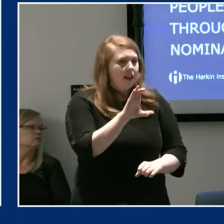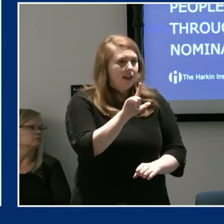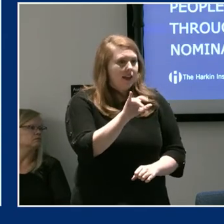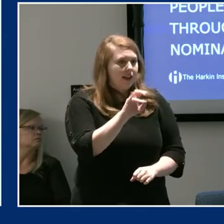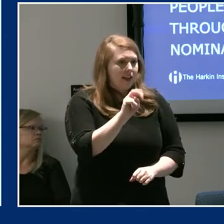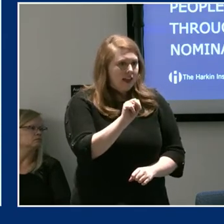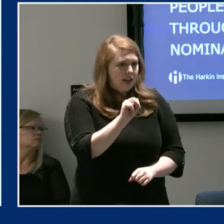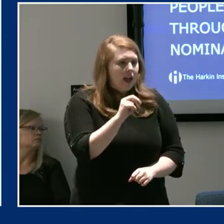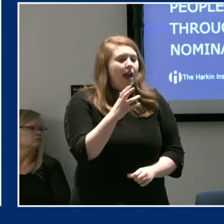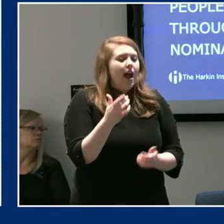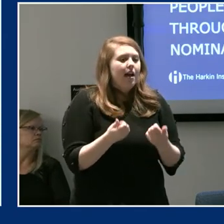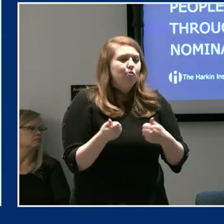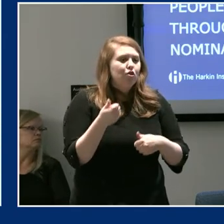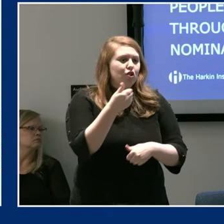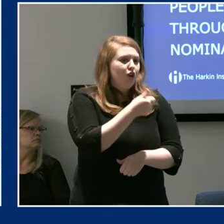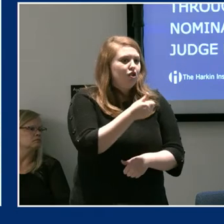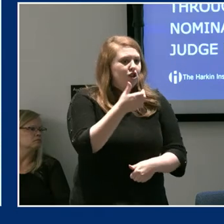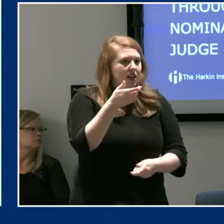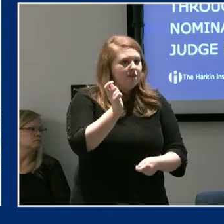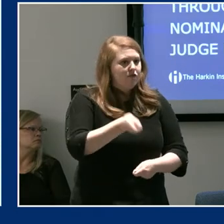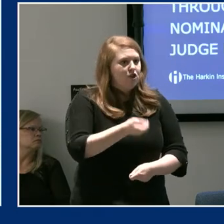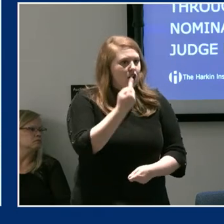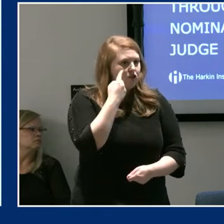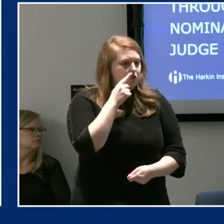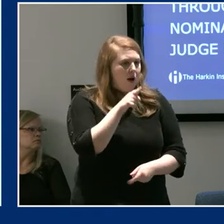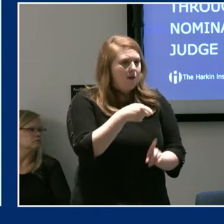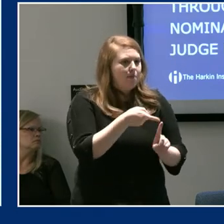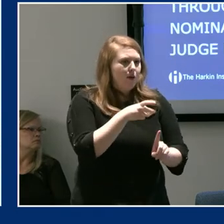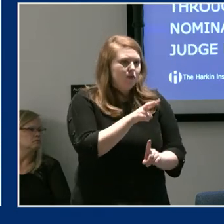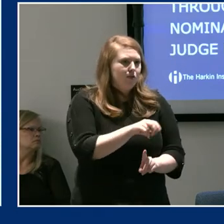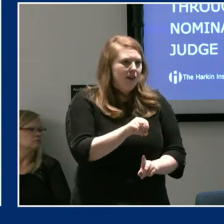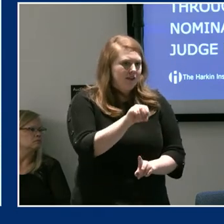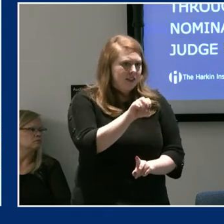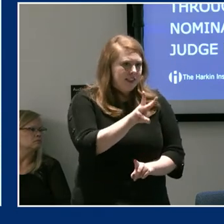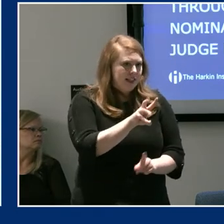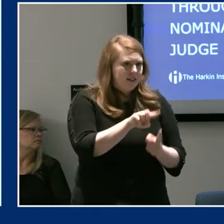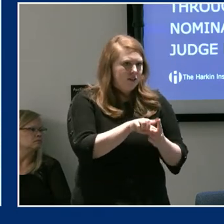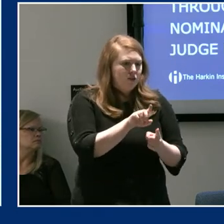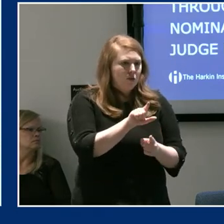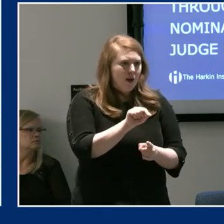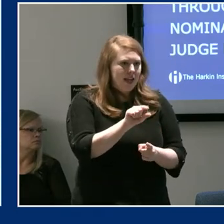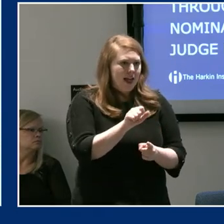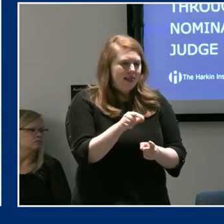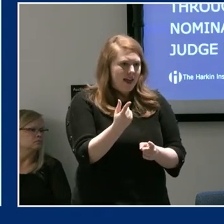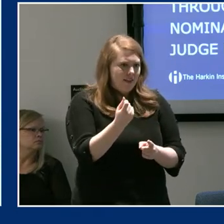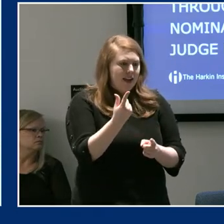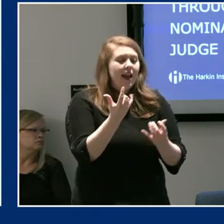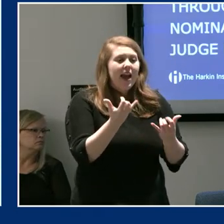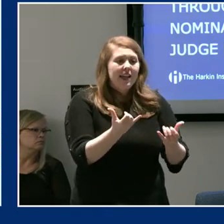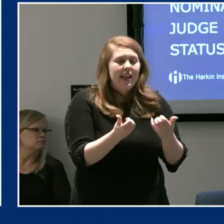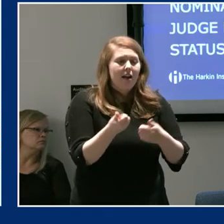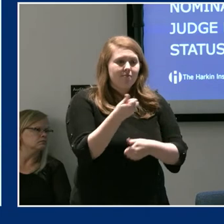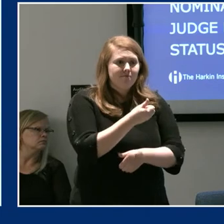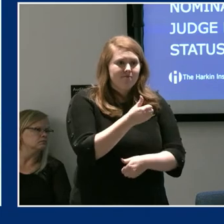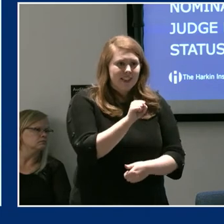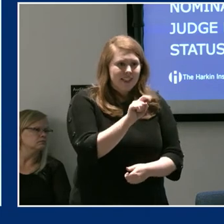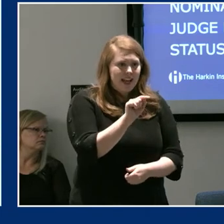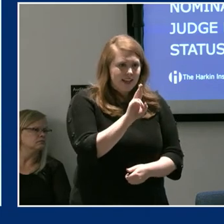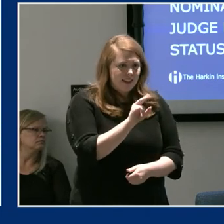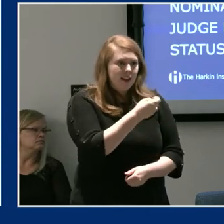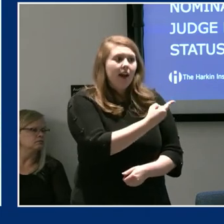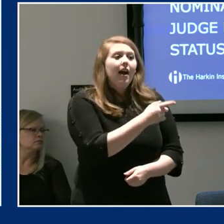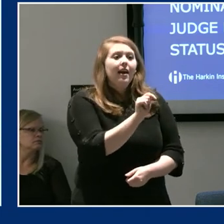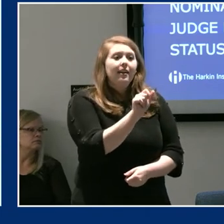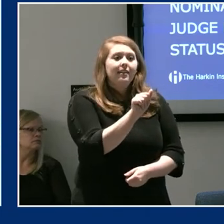to 2011, is now on senior status. Taryn Williams is the Assistant Secretary, as I said, in the